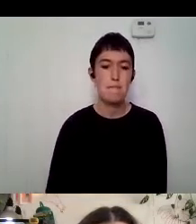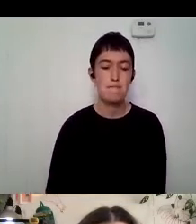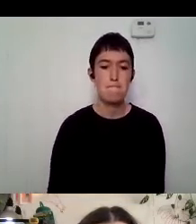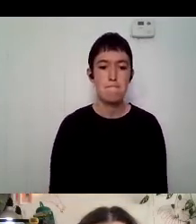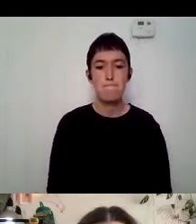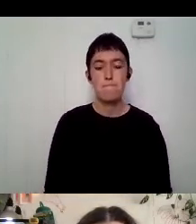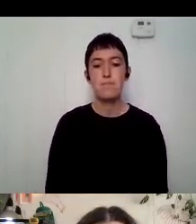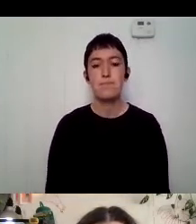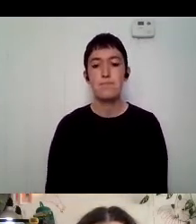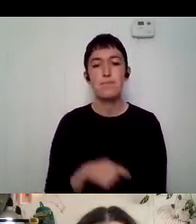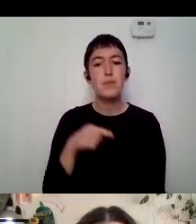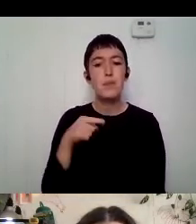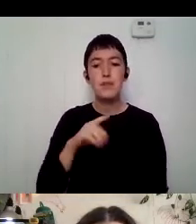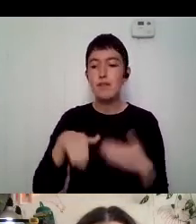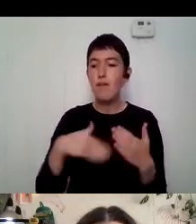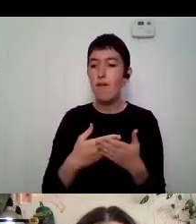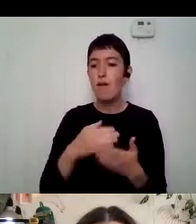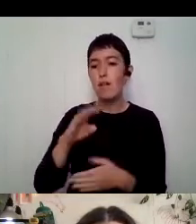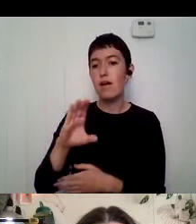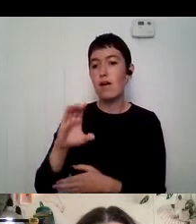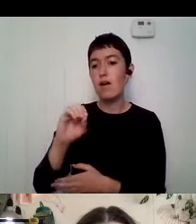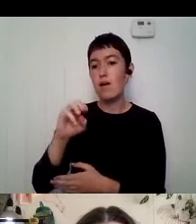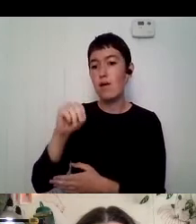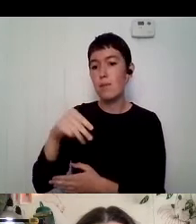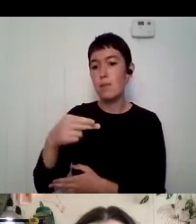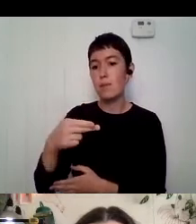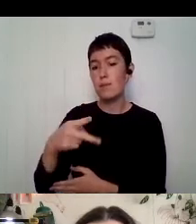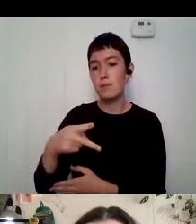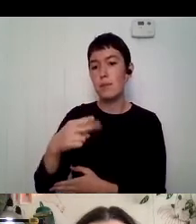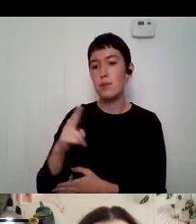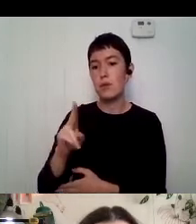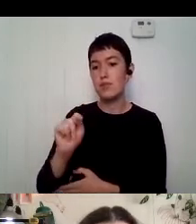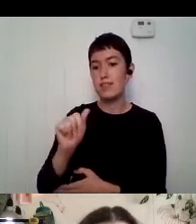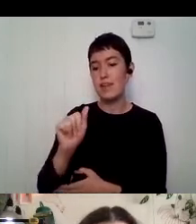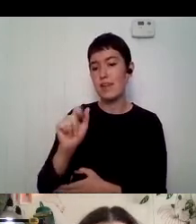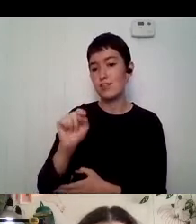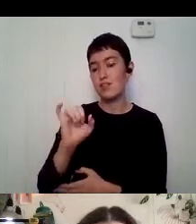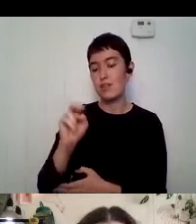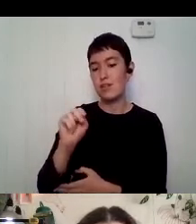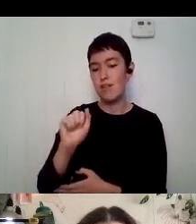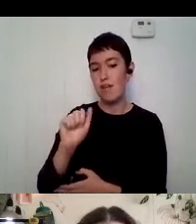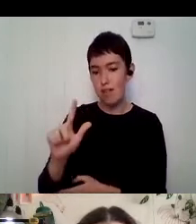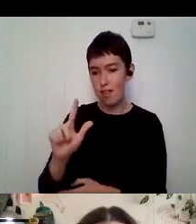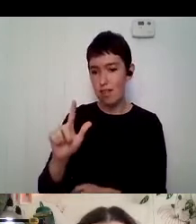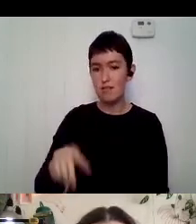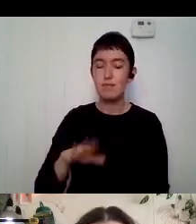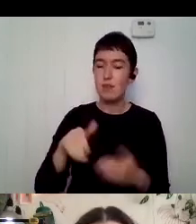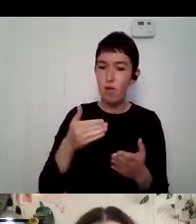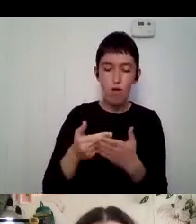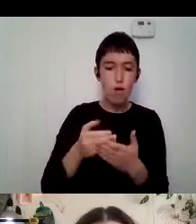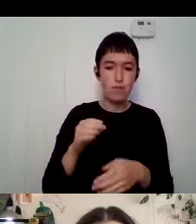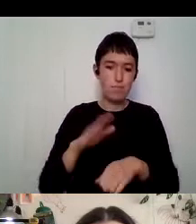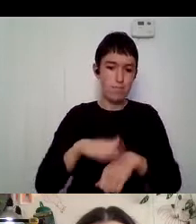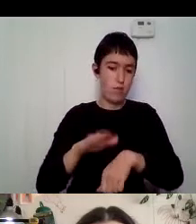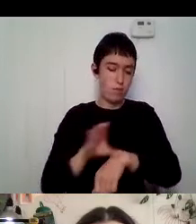So this is all computational, even though I showed some of these things happening like on the sides of the computer. It's all computational drug design. Then the